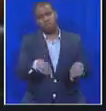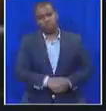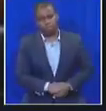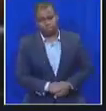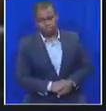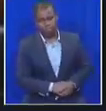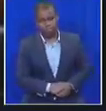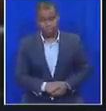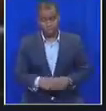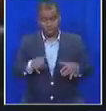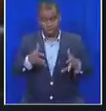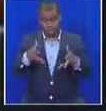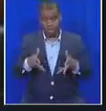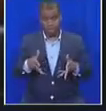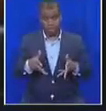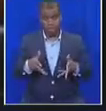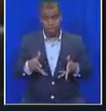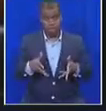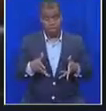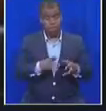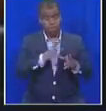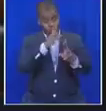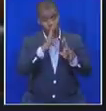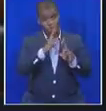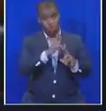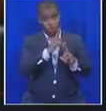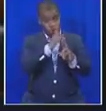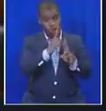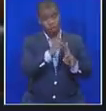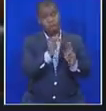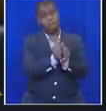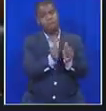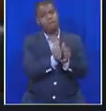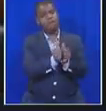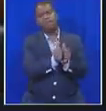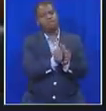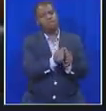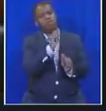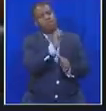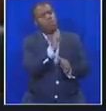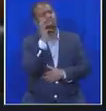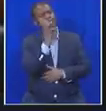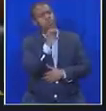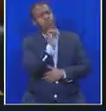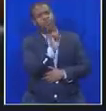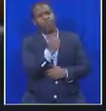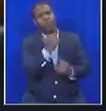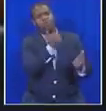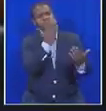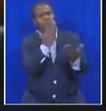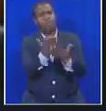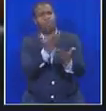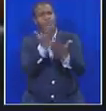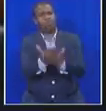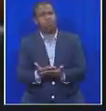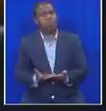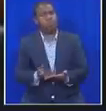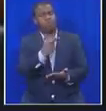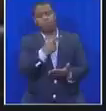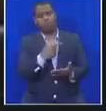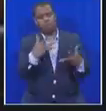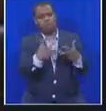And therefore, honorable member, there is no basis on which you say the things you are